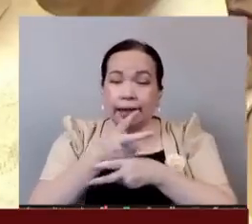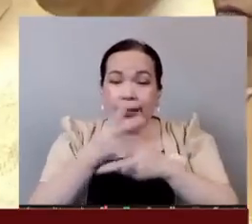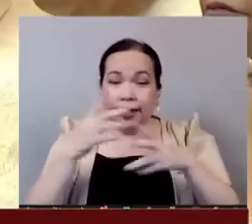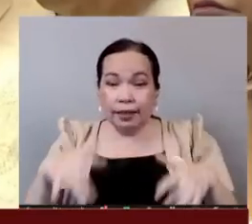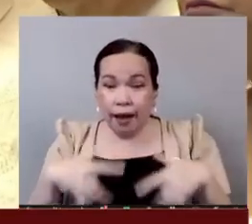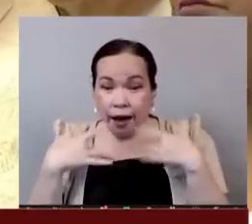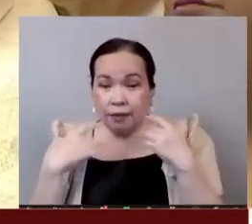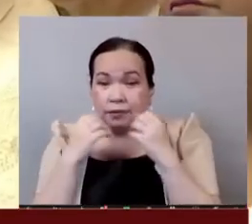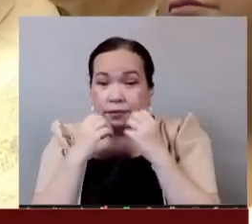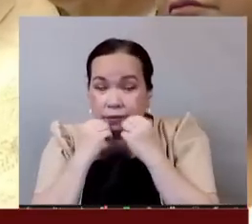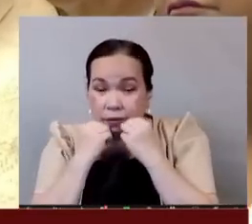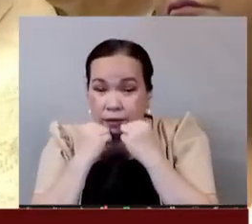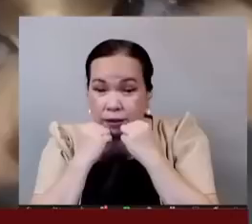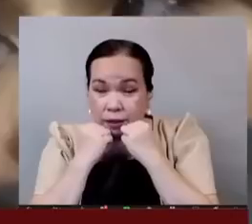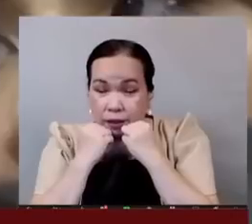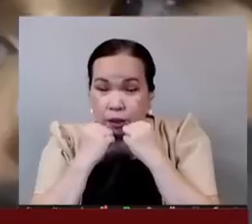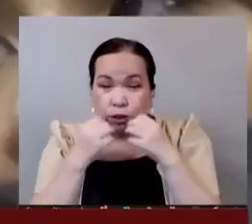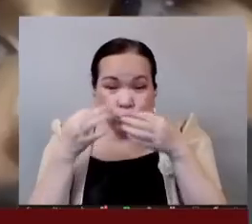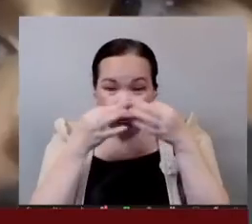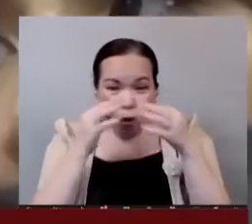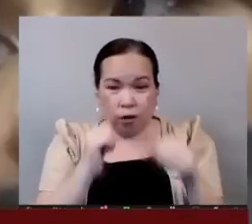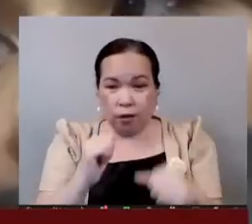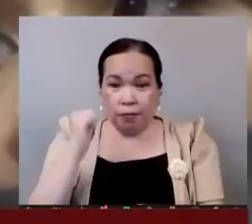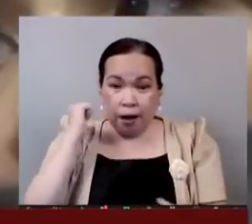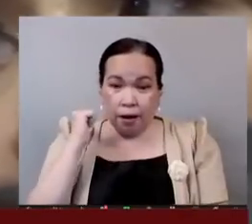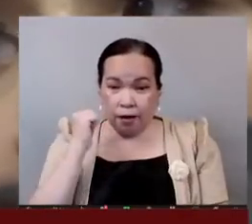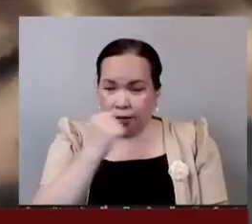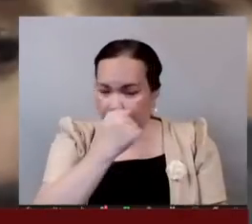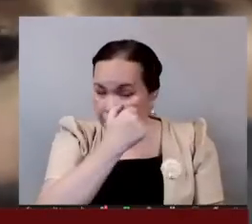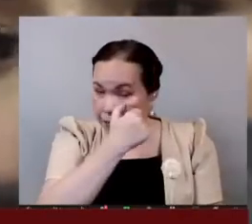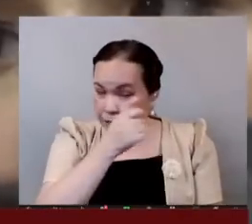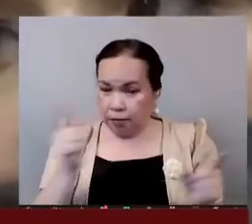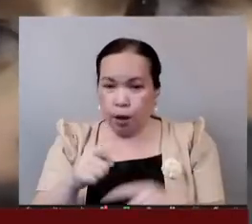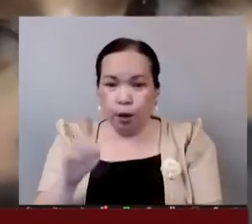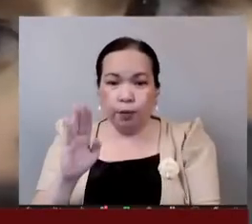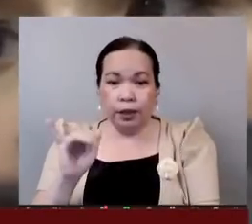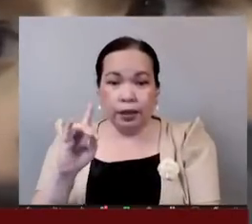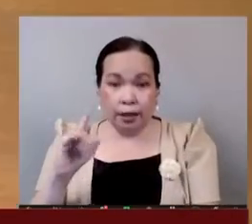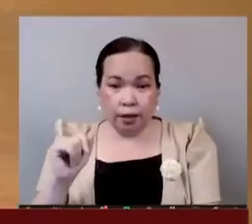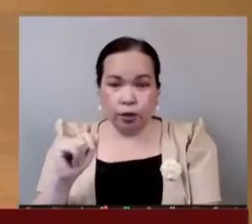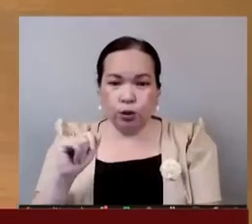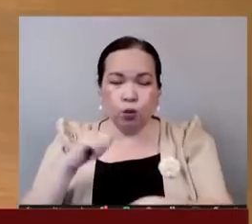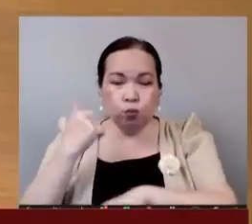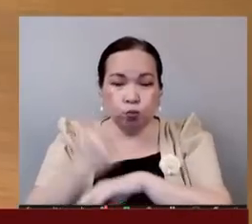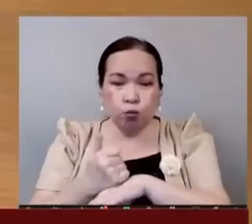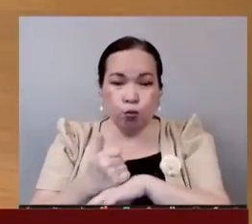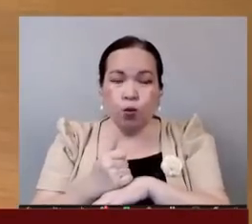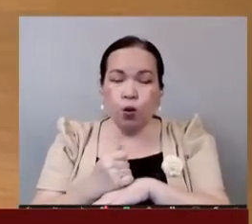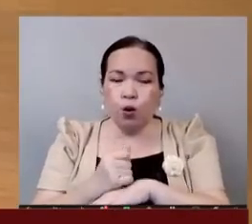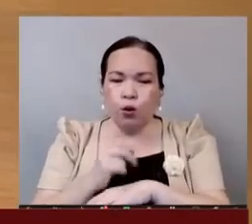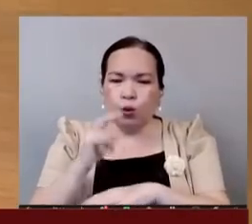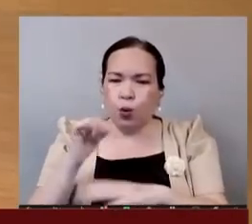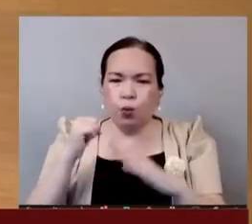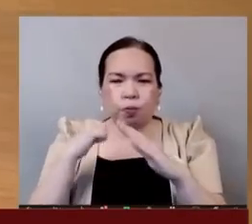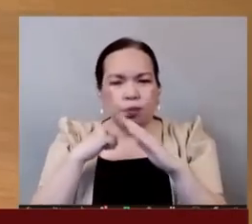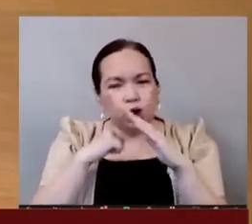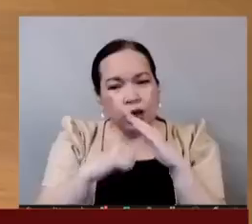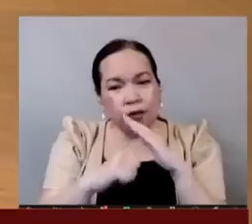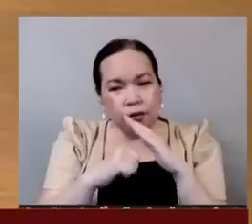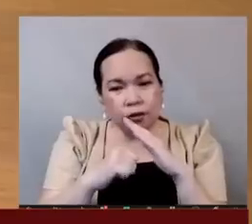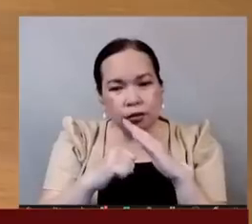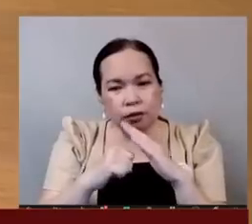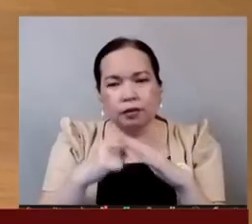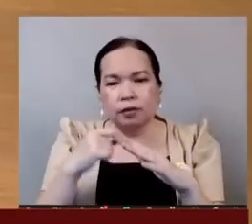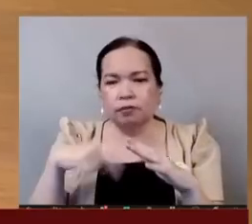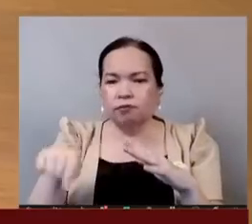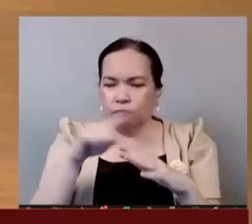BIDA, program and established an additional 102 Balay Silangan Reformation Centers nationwide.